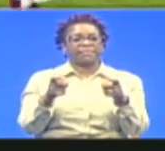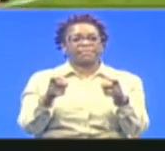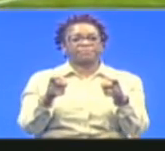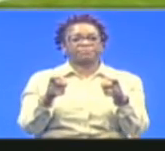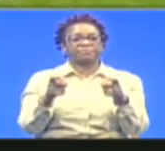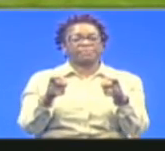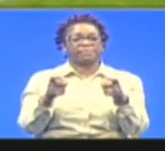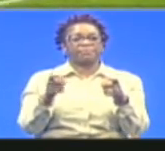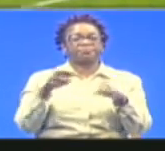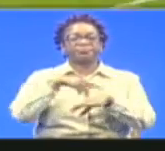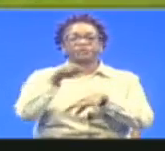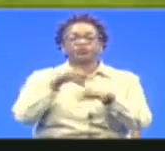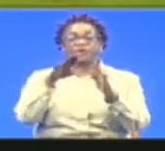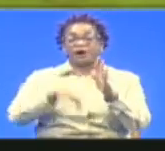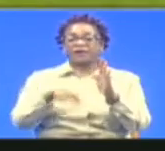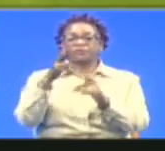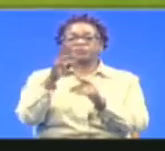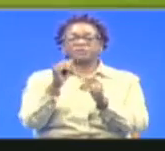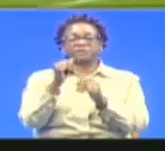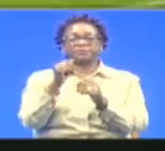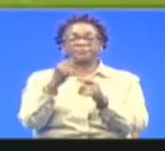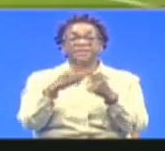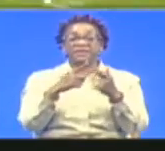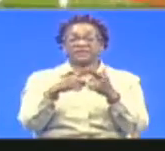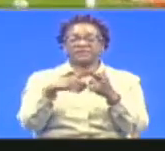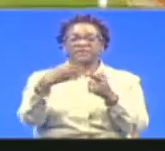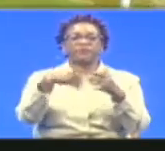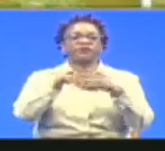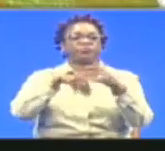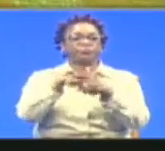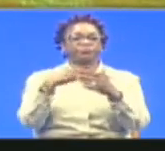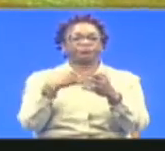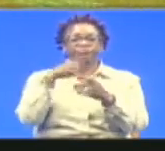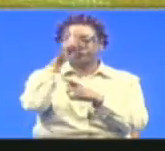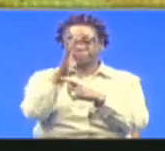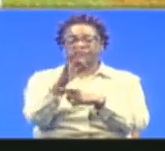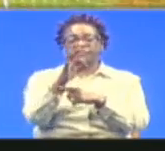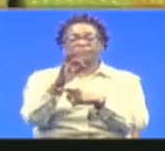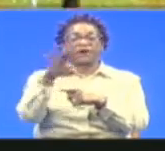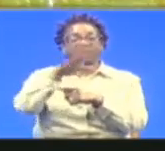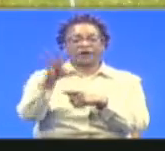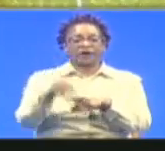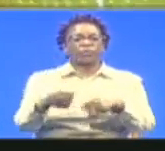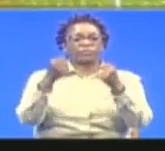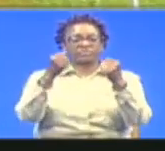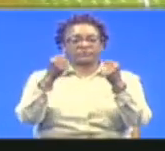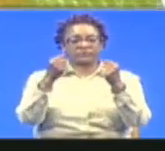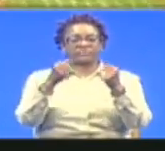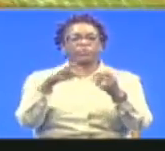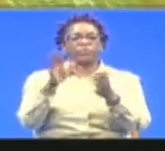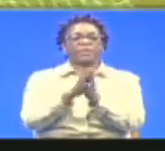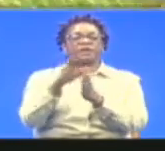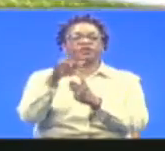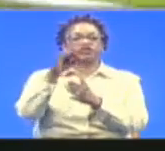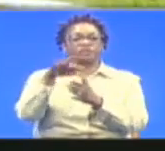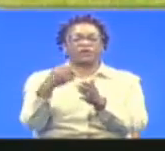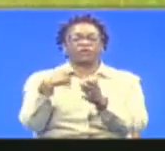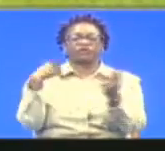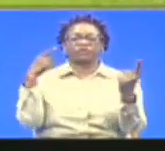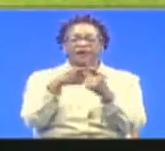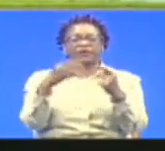The National Under 20 football team had a bright start to the crucial AFCON qualifier with Richard Odada on target on the 8th